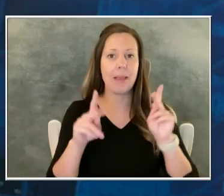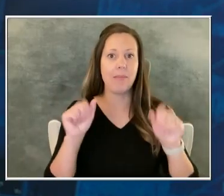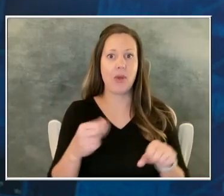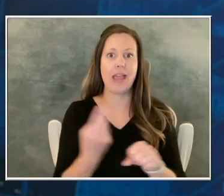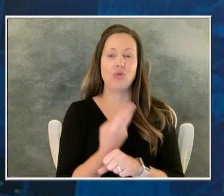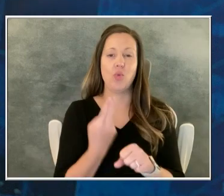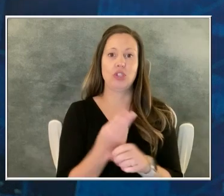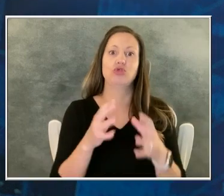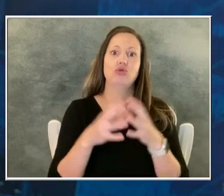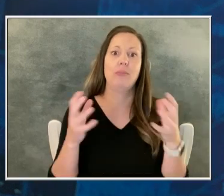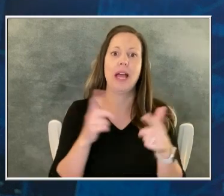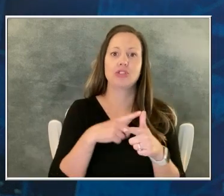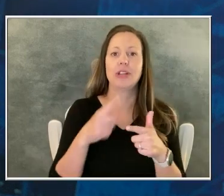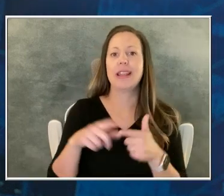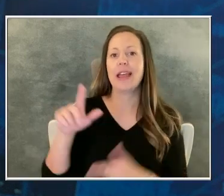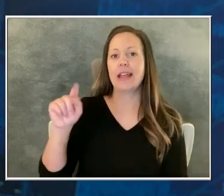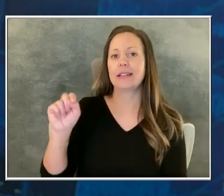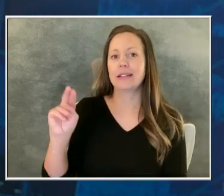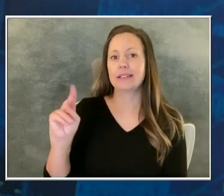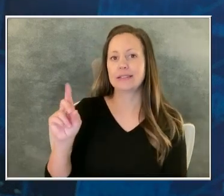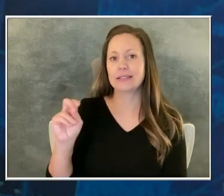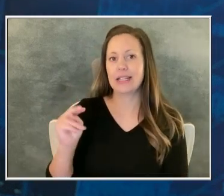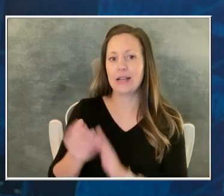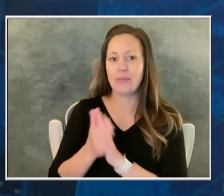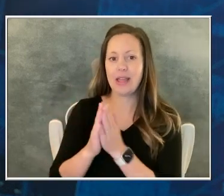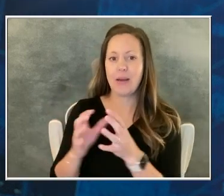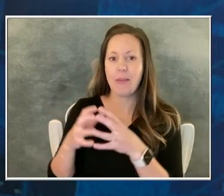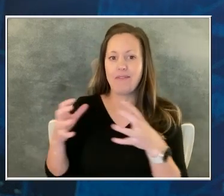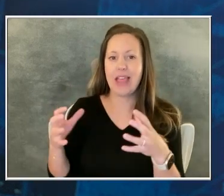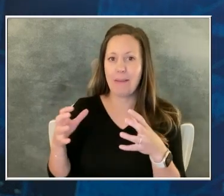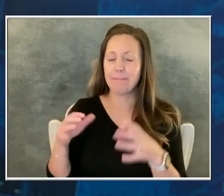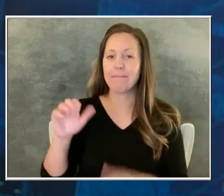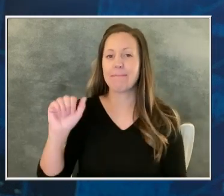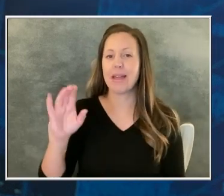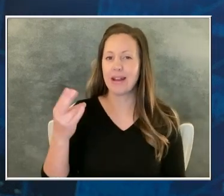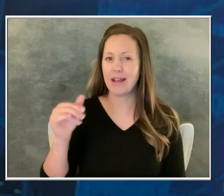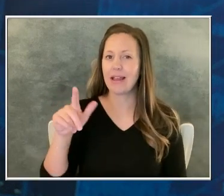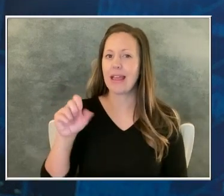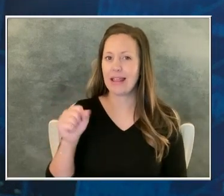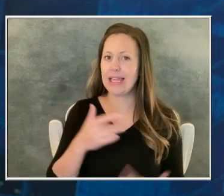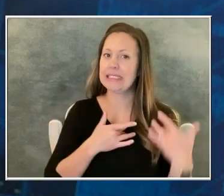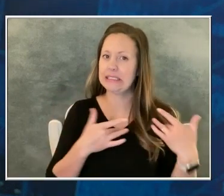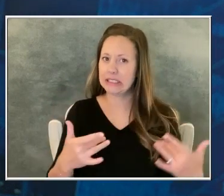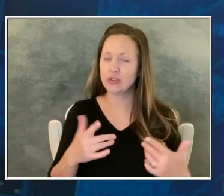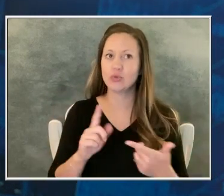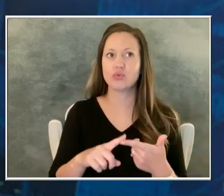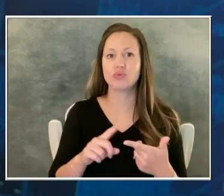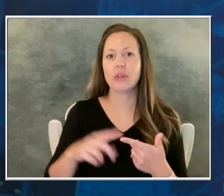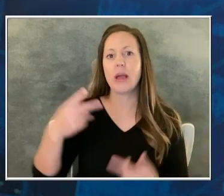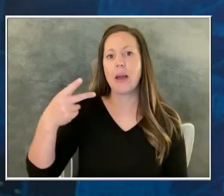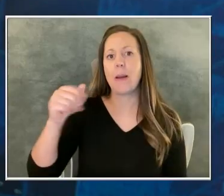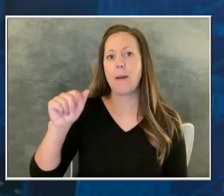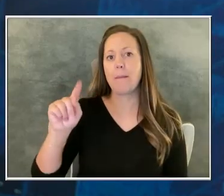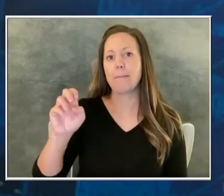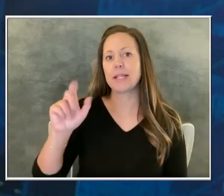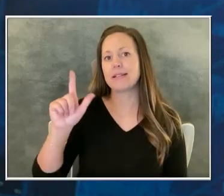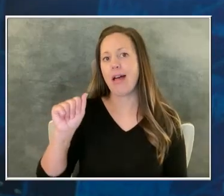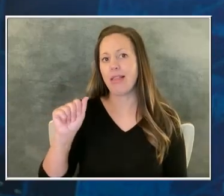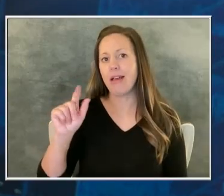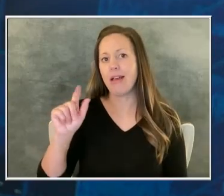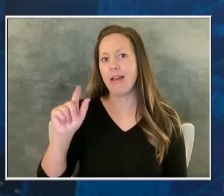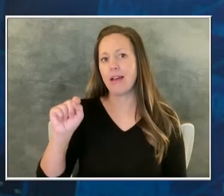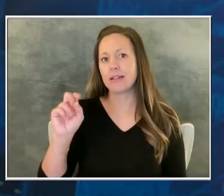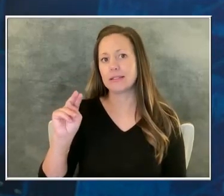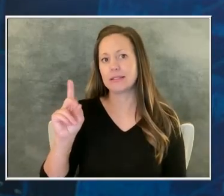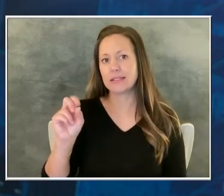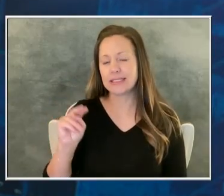those tendons. And, you know, the common ones would be the Achilles tendon. Then at the knee, you have the patellar tendon. Also very commonly, we